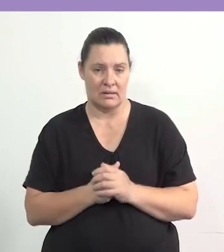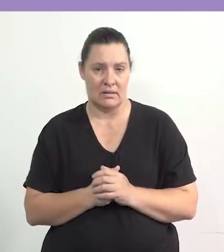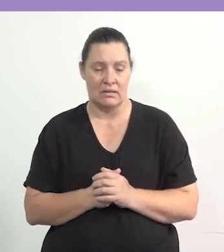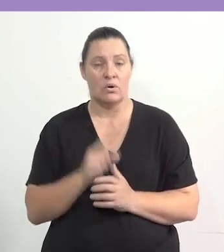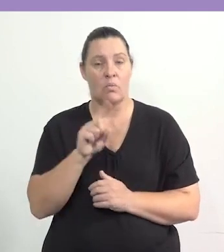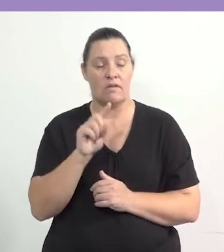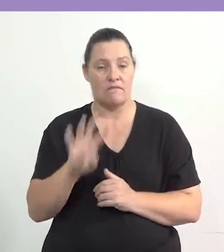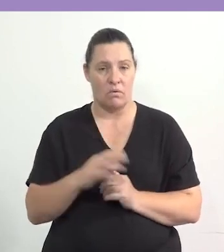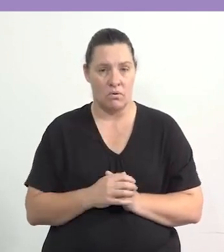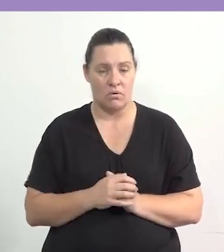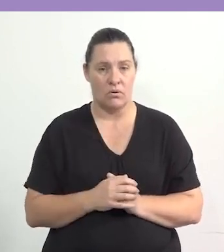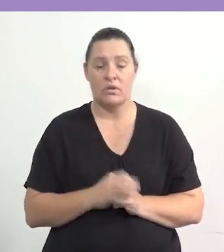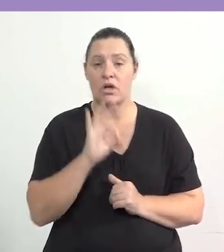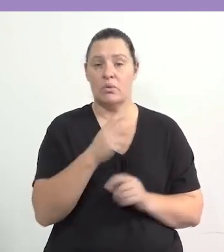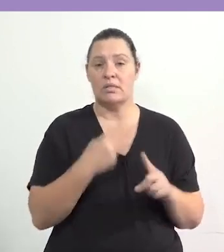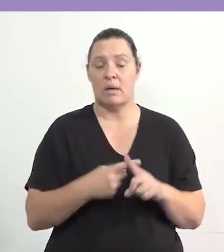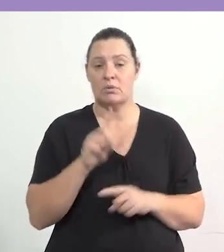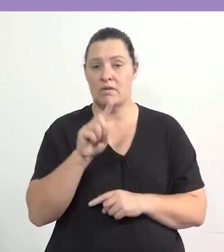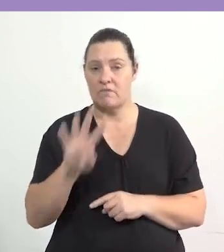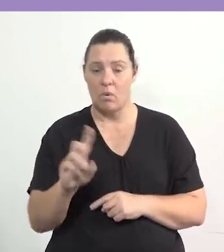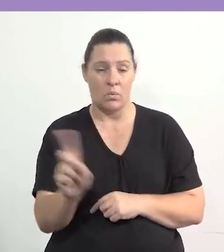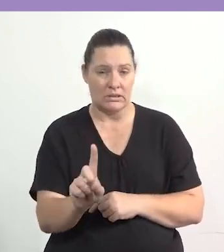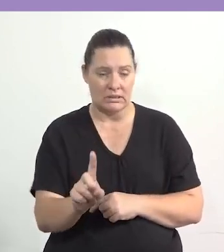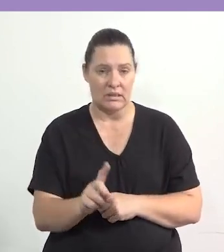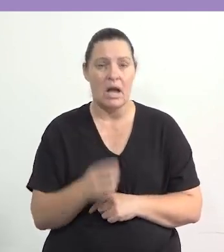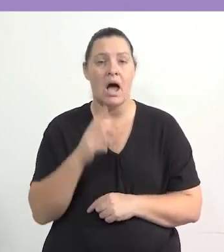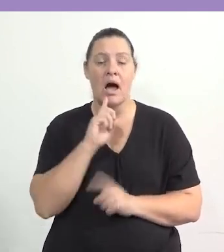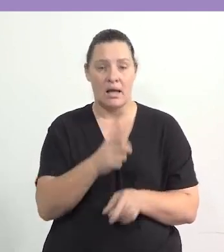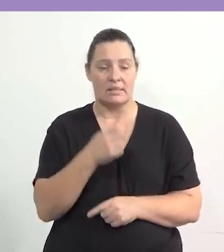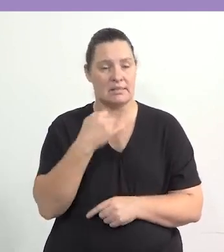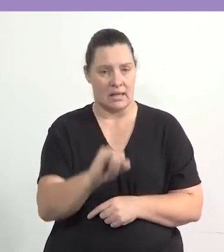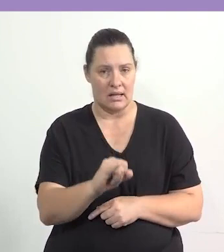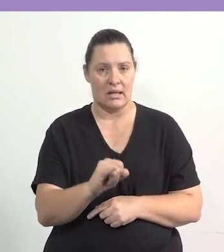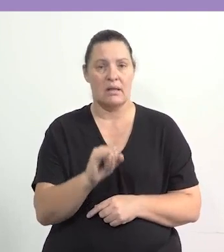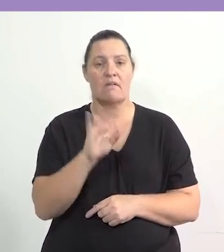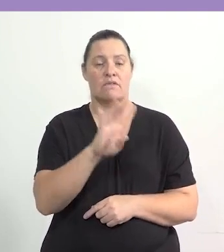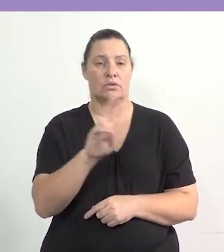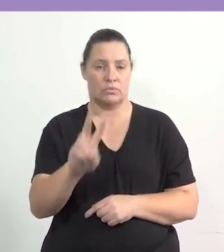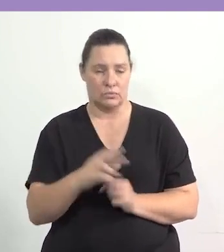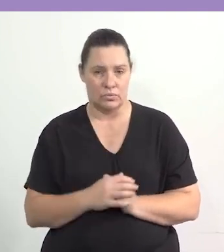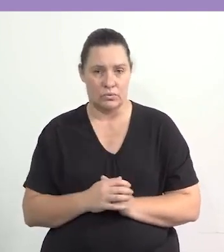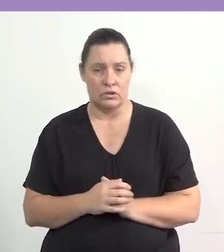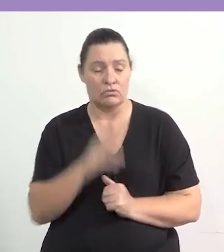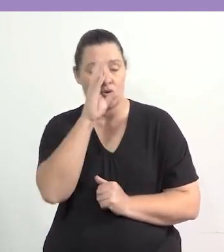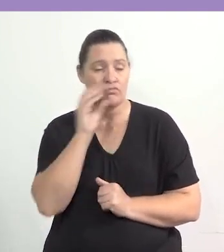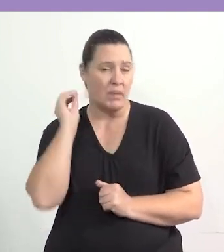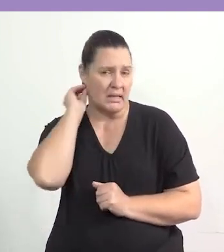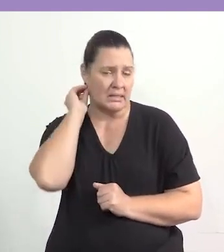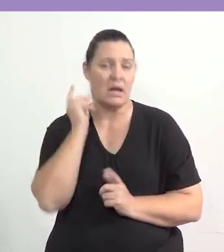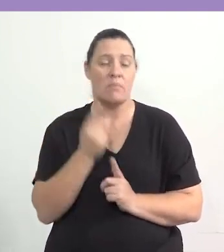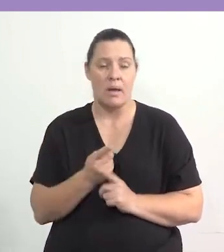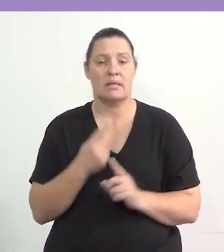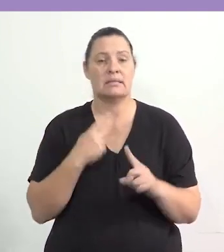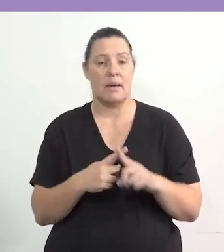is 14. What is 3 times 14? My answer will still be 42. 2. So that is just to remind you